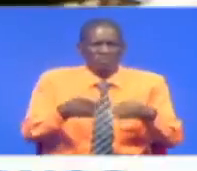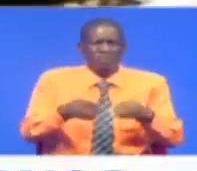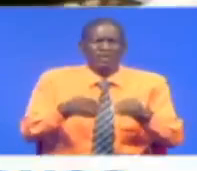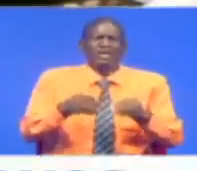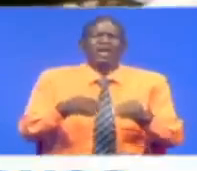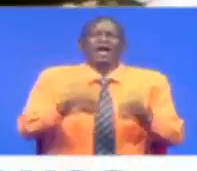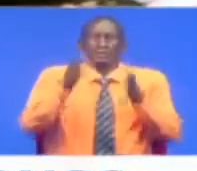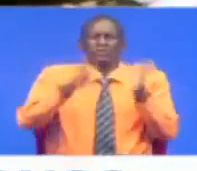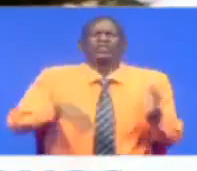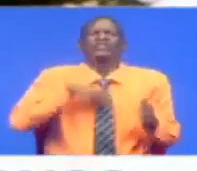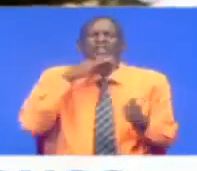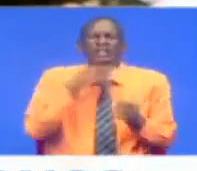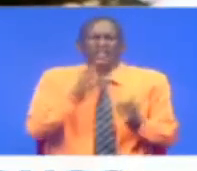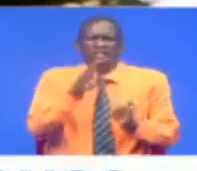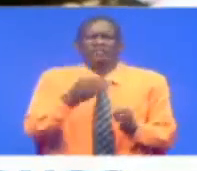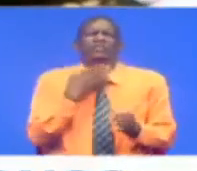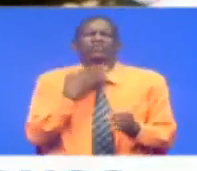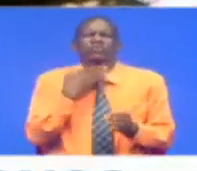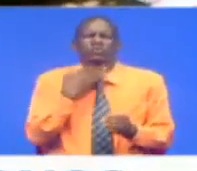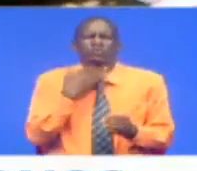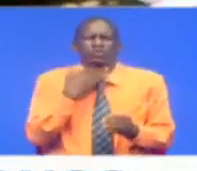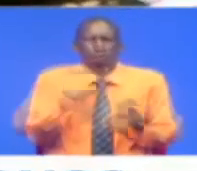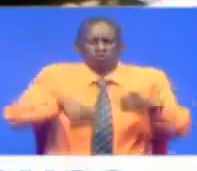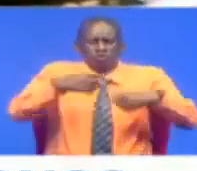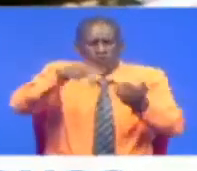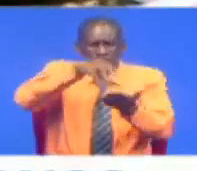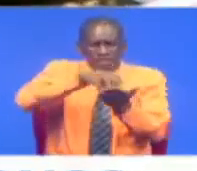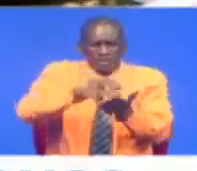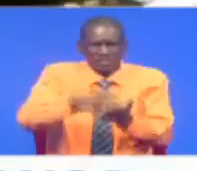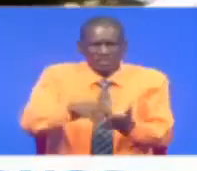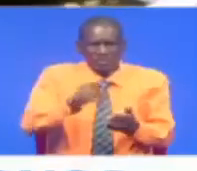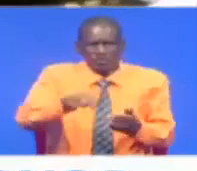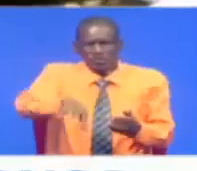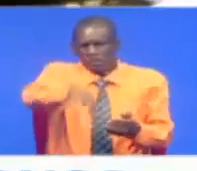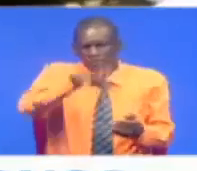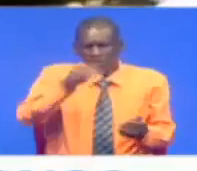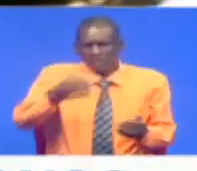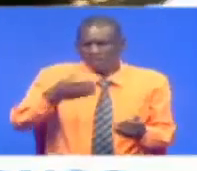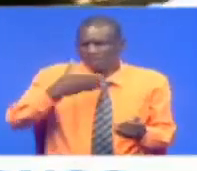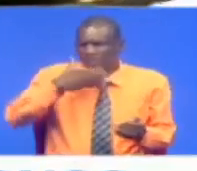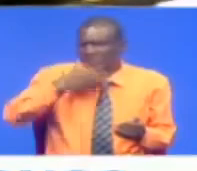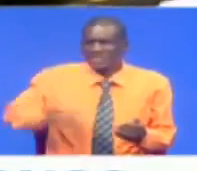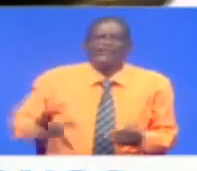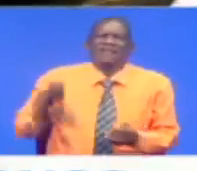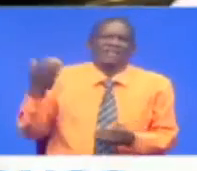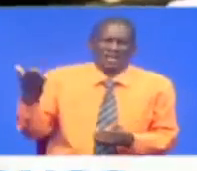mingi. Wakitaka kuchukua hiyo kesi, wasiku hiyo mtoto kwa wapu pale.